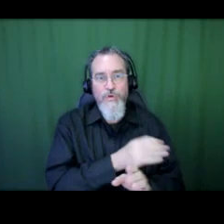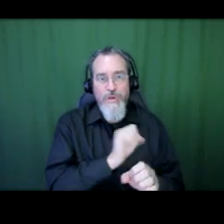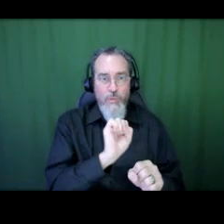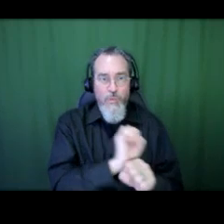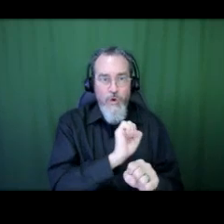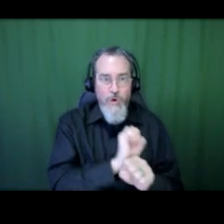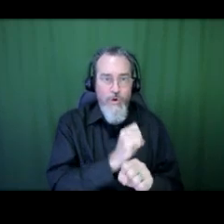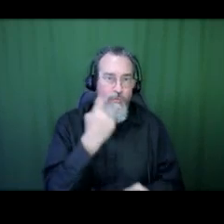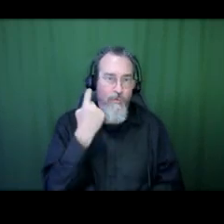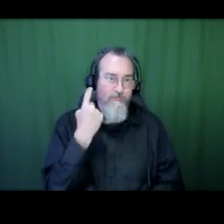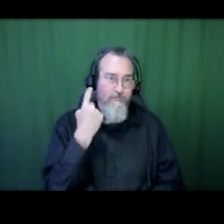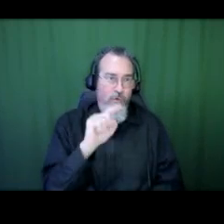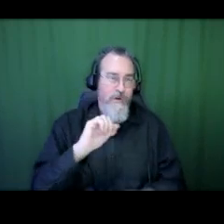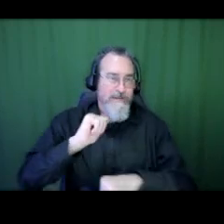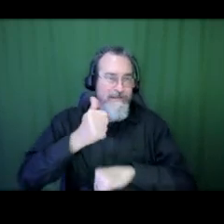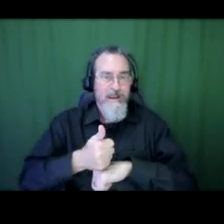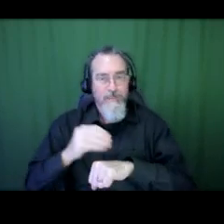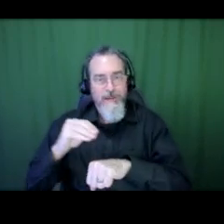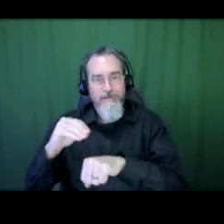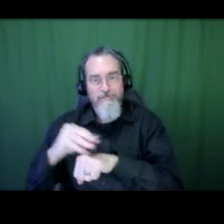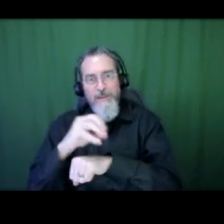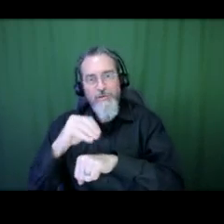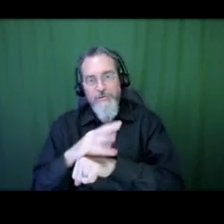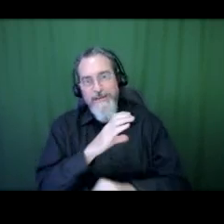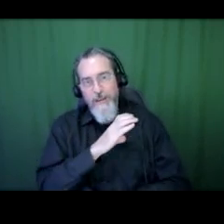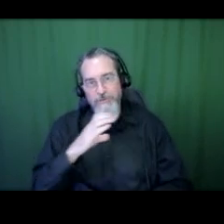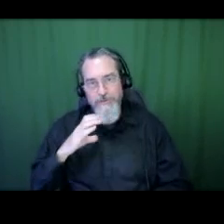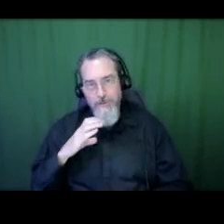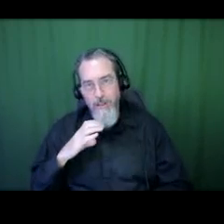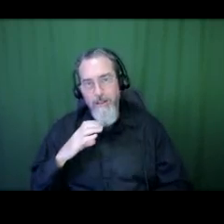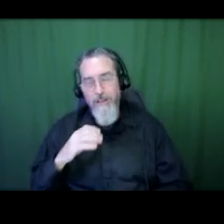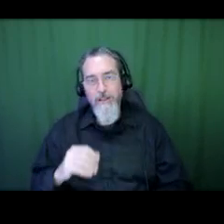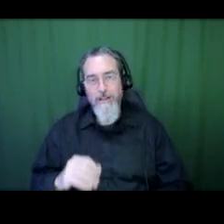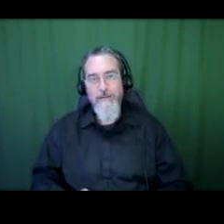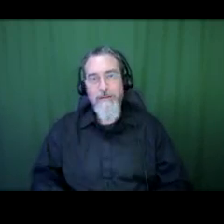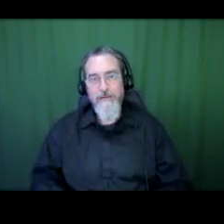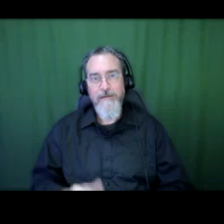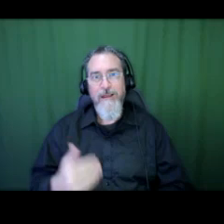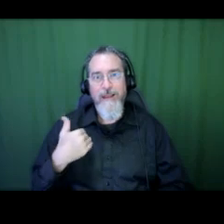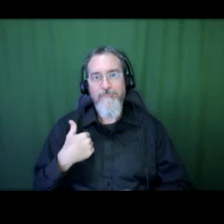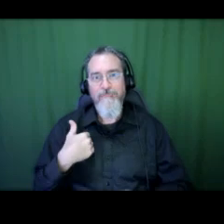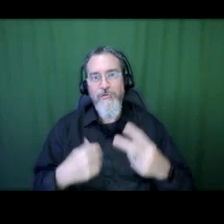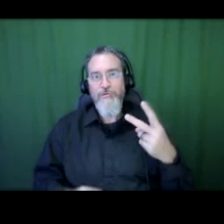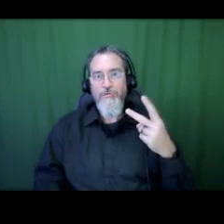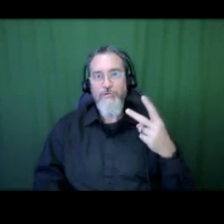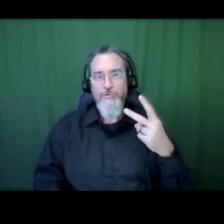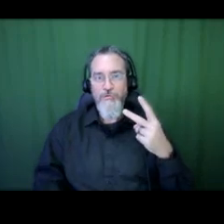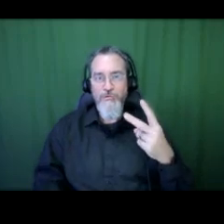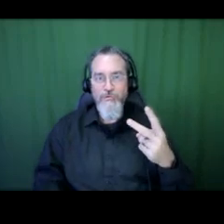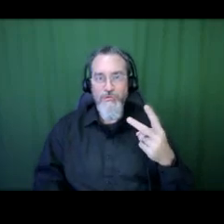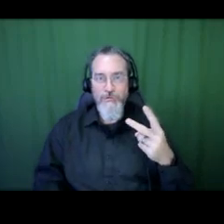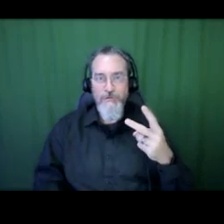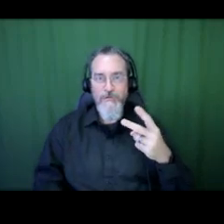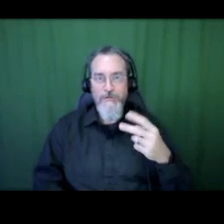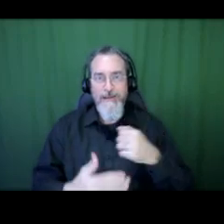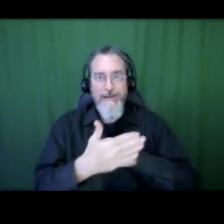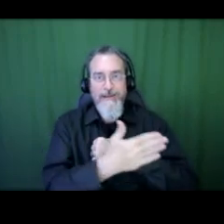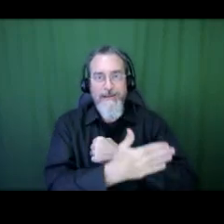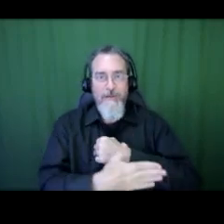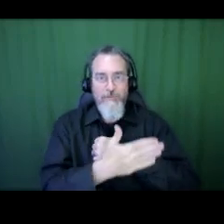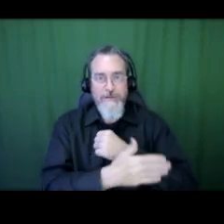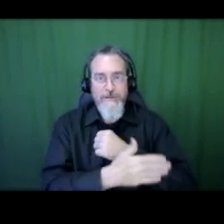council established. And so because there's two different councils that we want to entertain at the